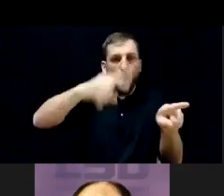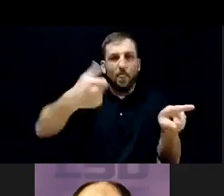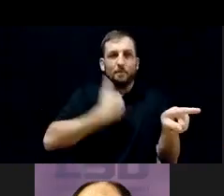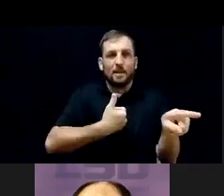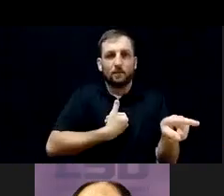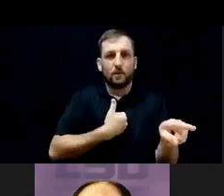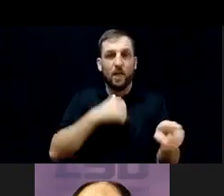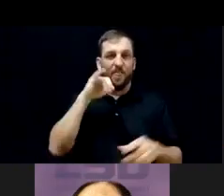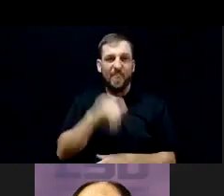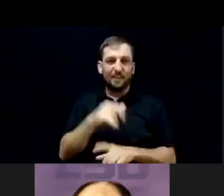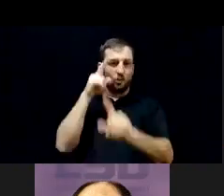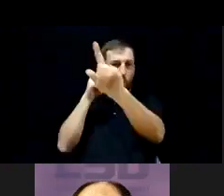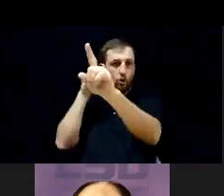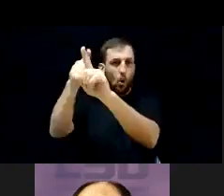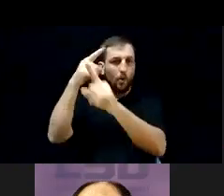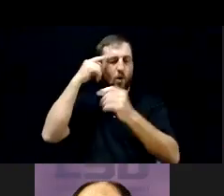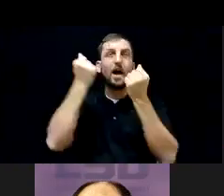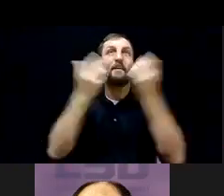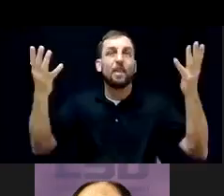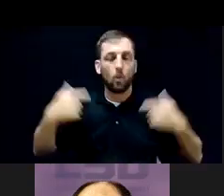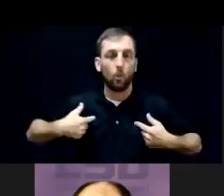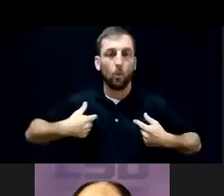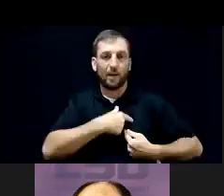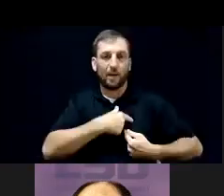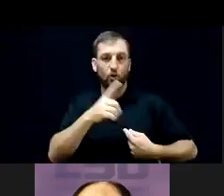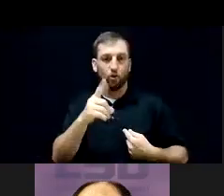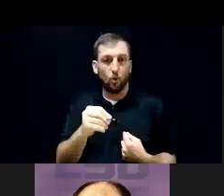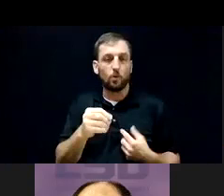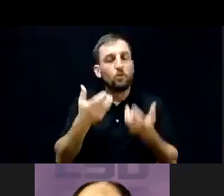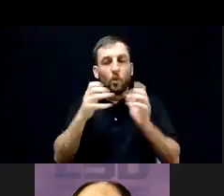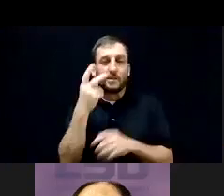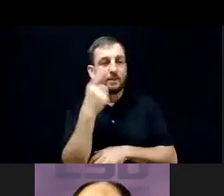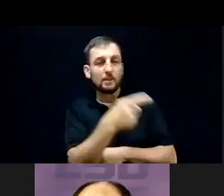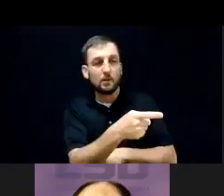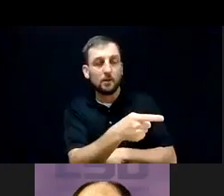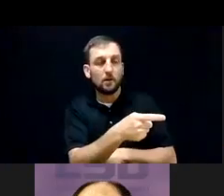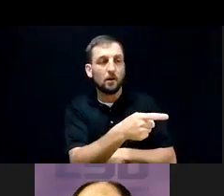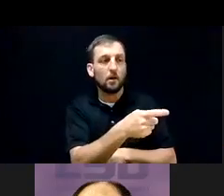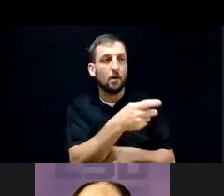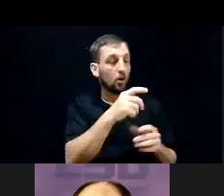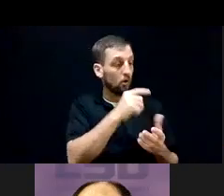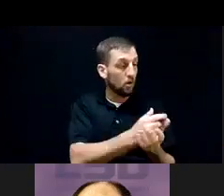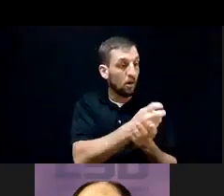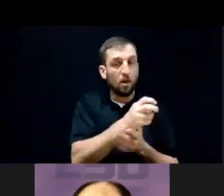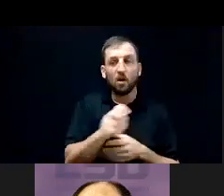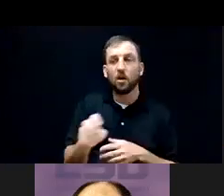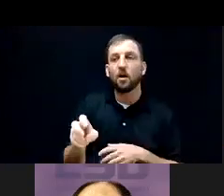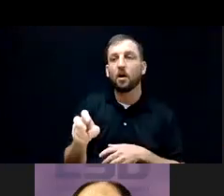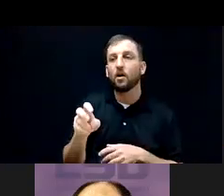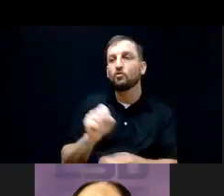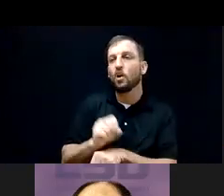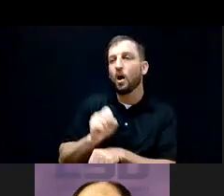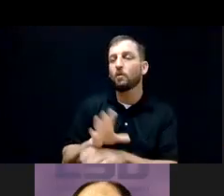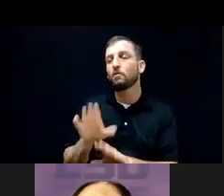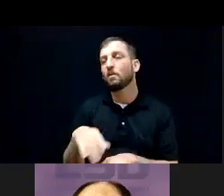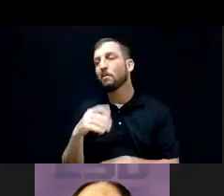of everything we do. So we don't want them to go into a situation where they just kind of, you know, found a job, but it's not something they love.